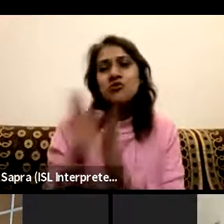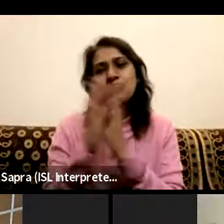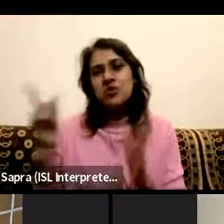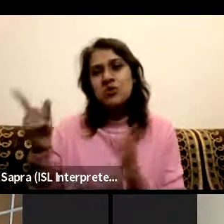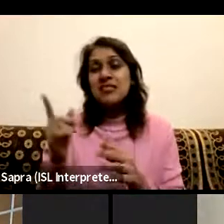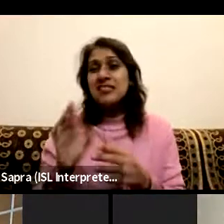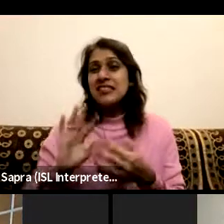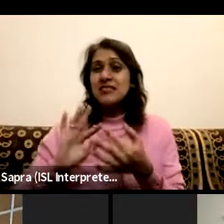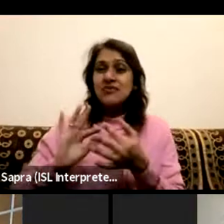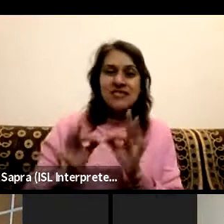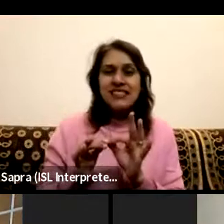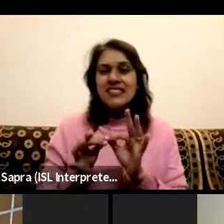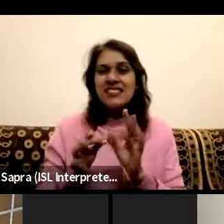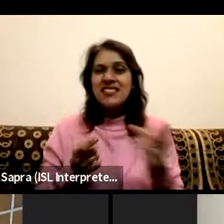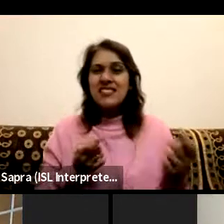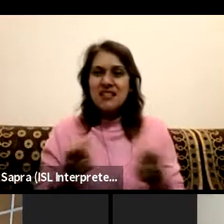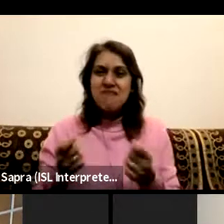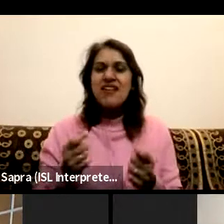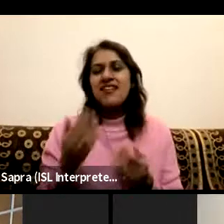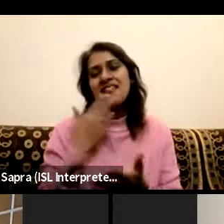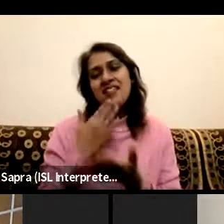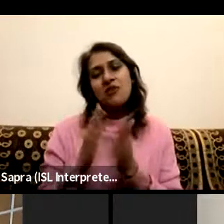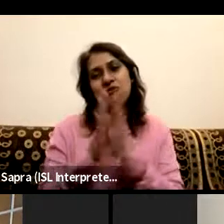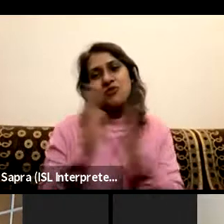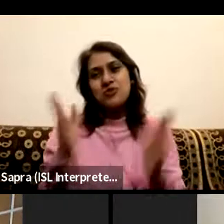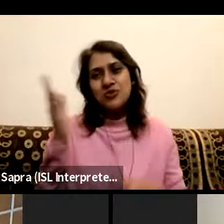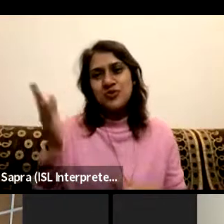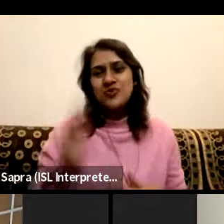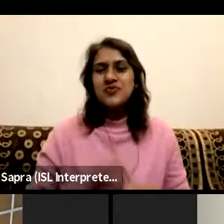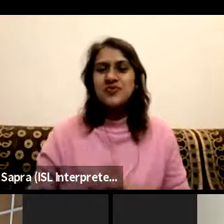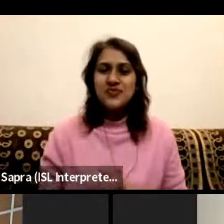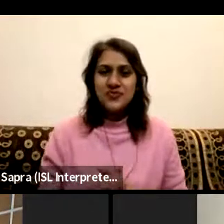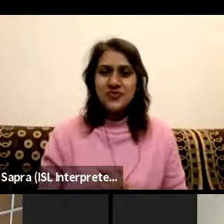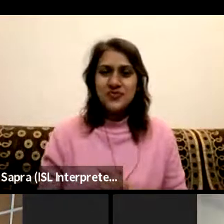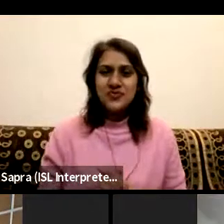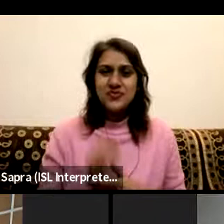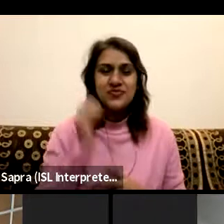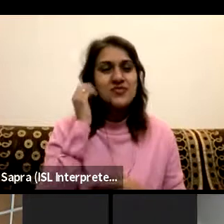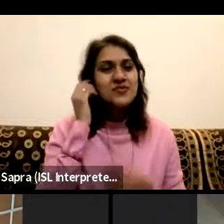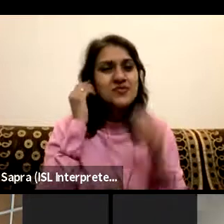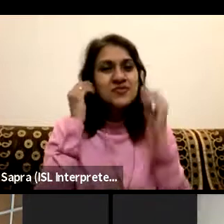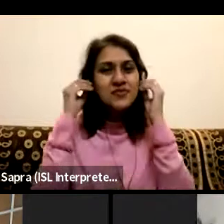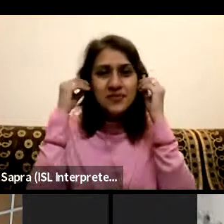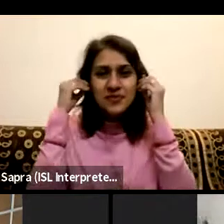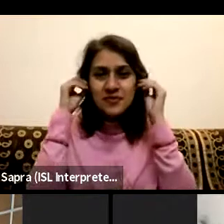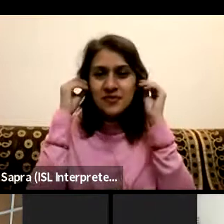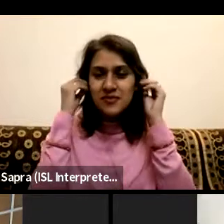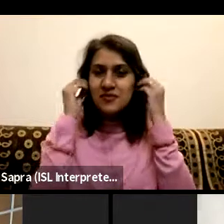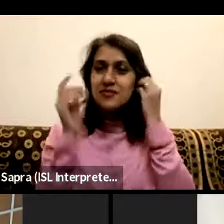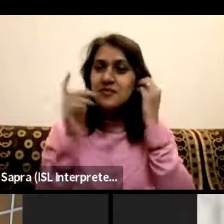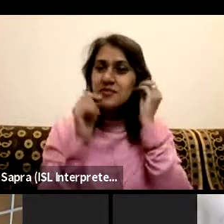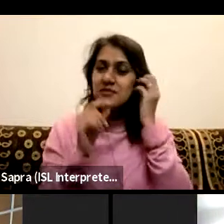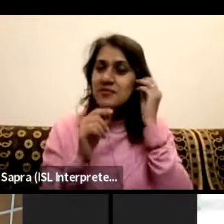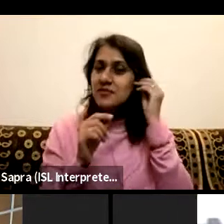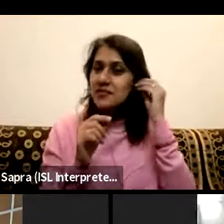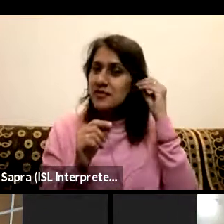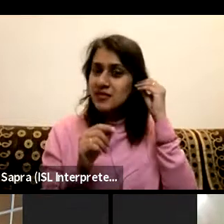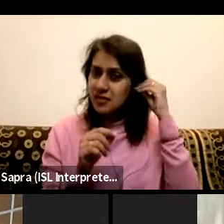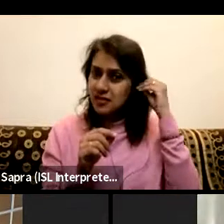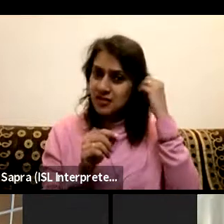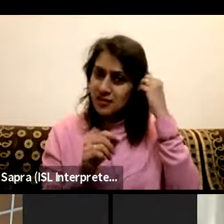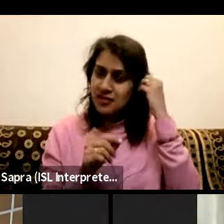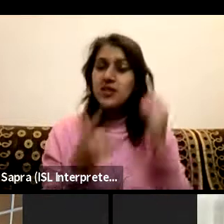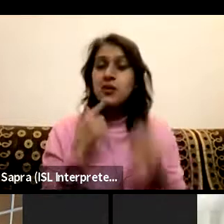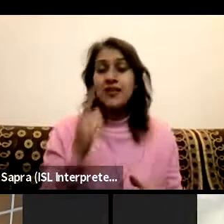with us, and it means a lot. Thank you so much. Matthew, Rati, and Radhika ji,